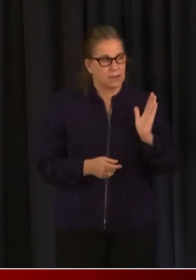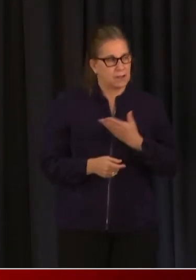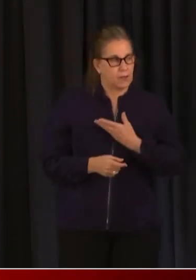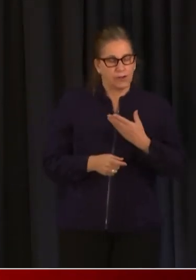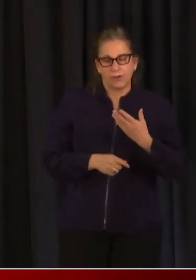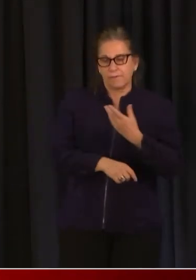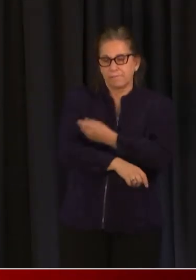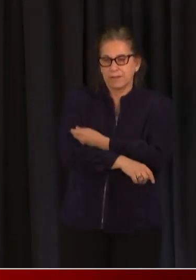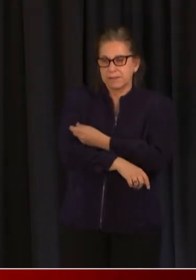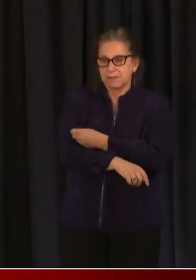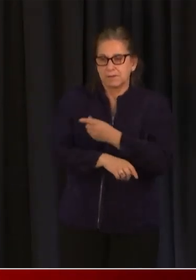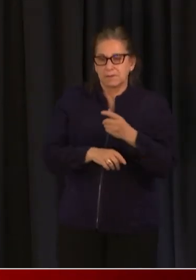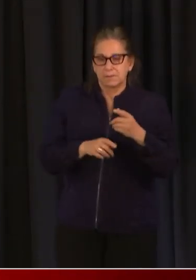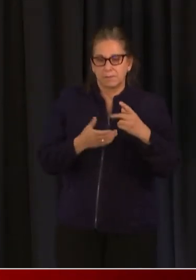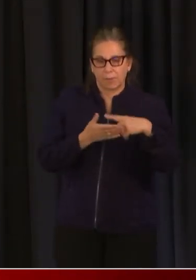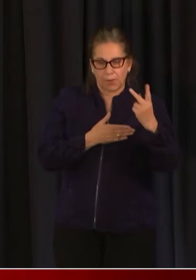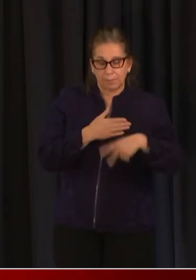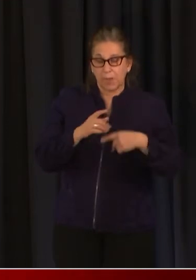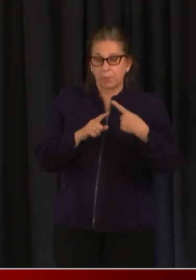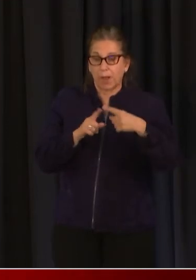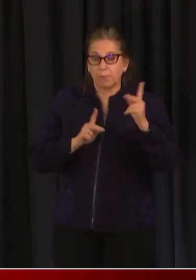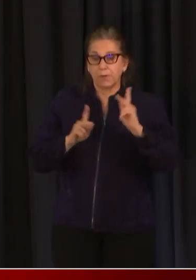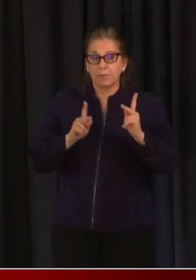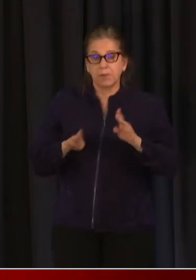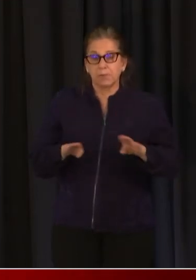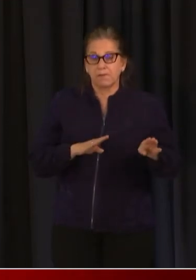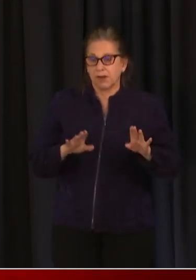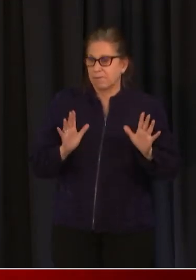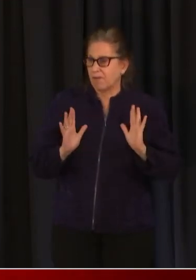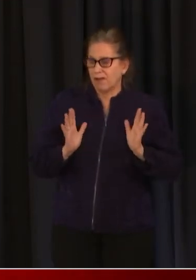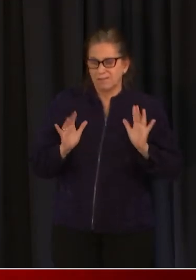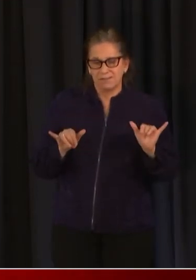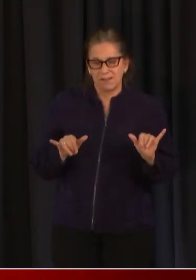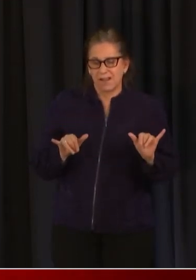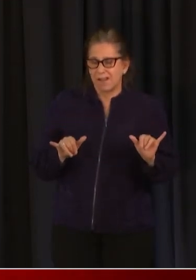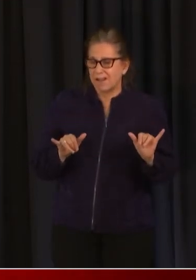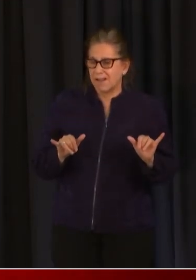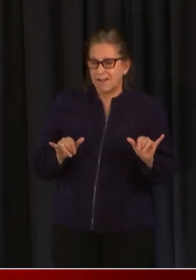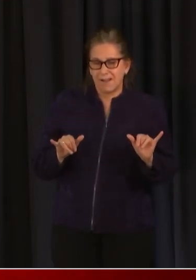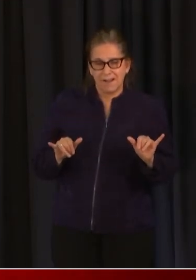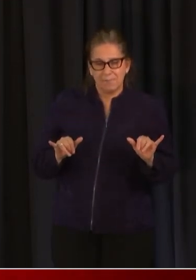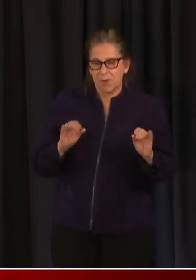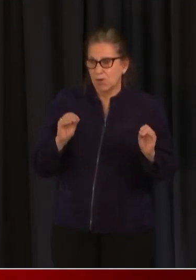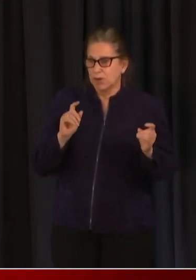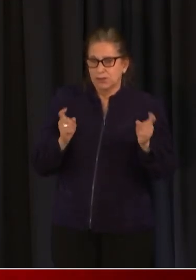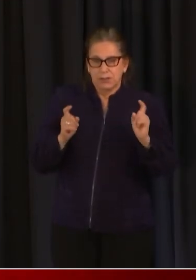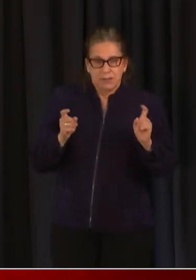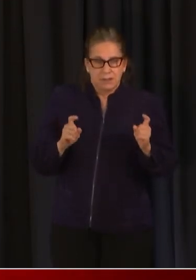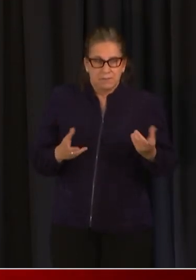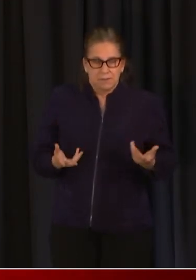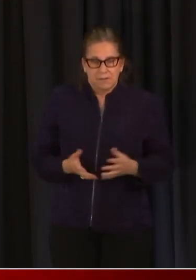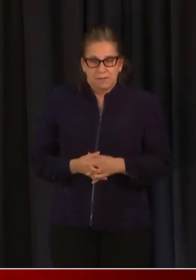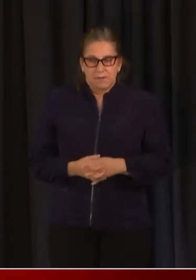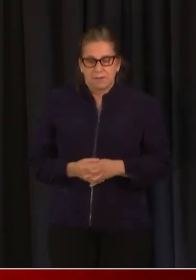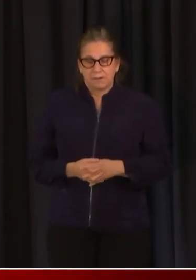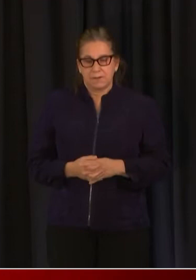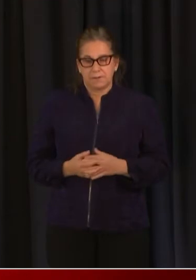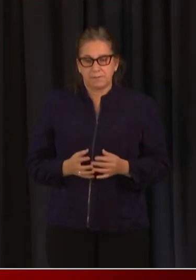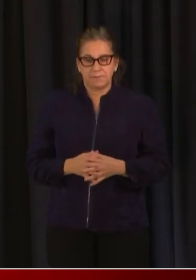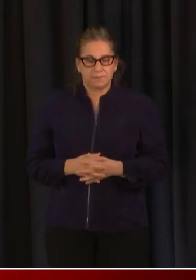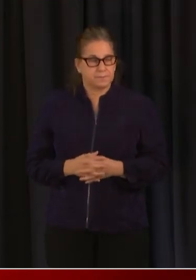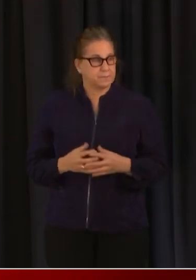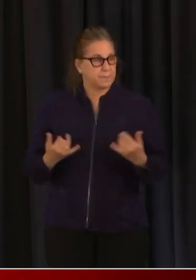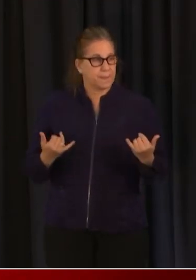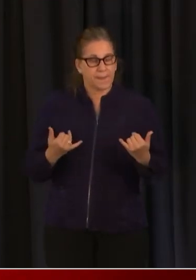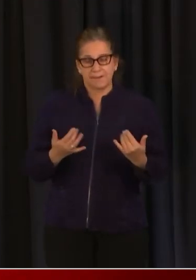would decline over time after early adopters. It's just like any other curve you see for the take up of any new innovation or